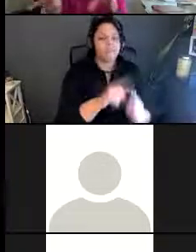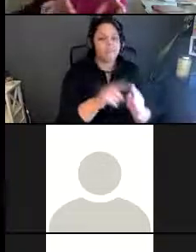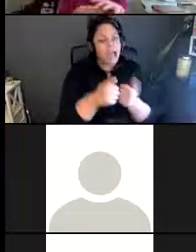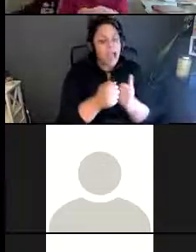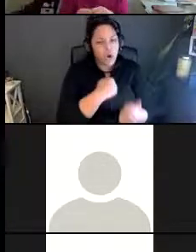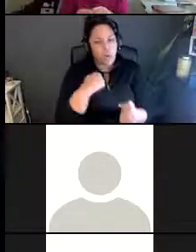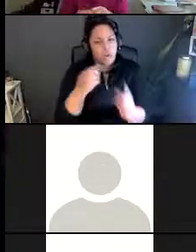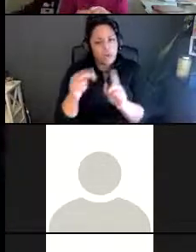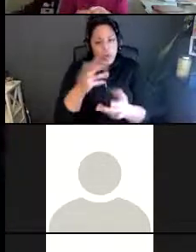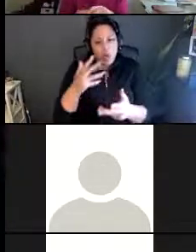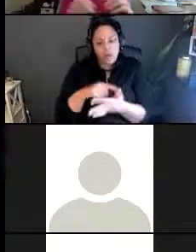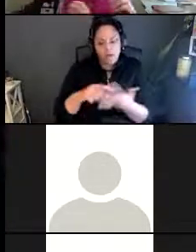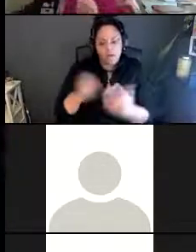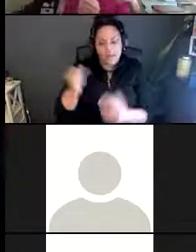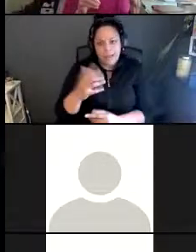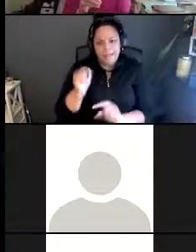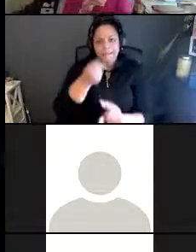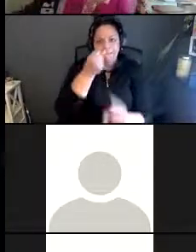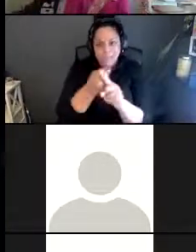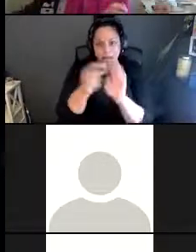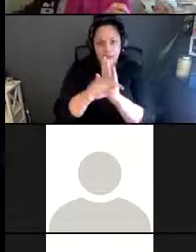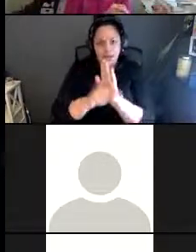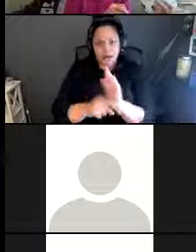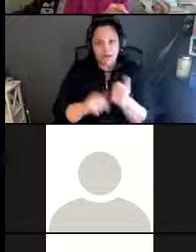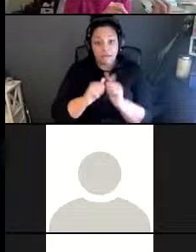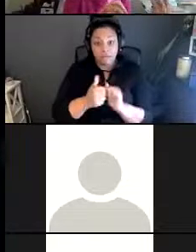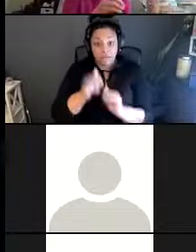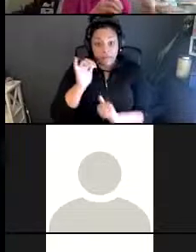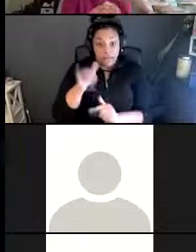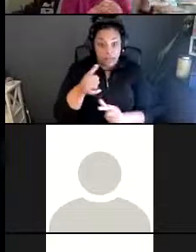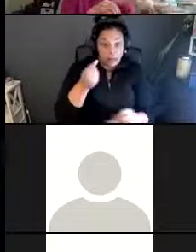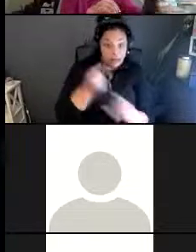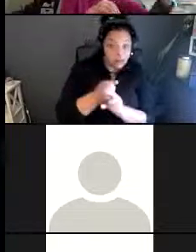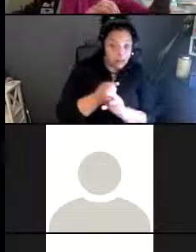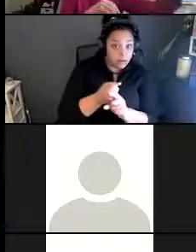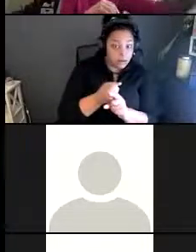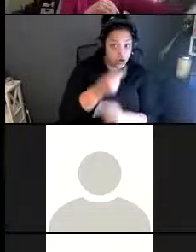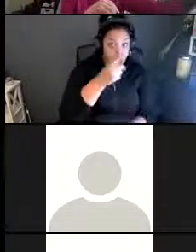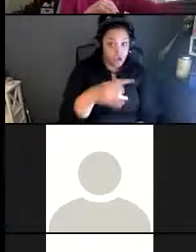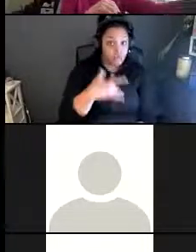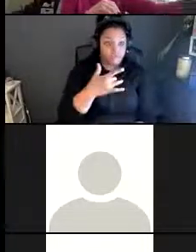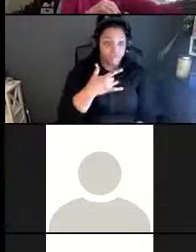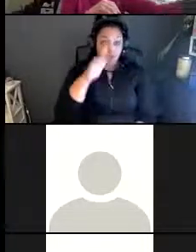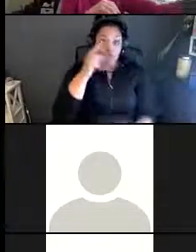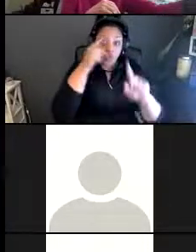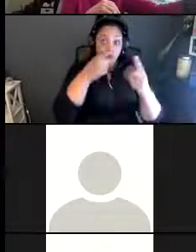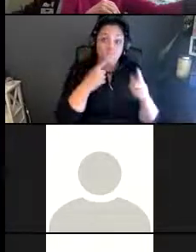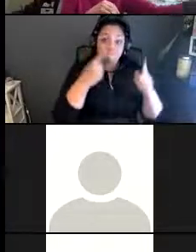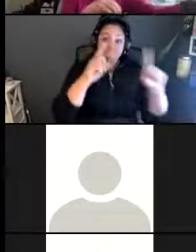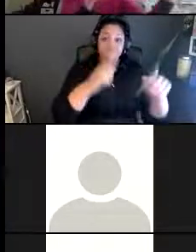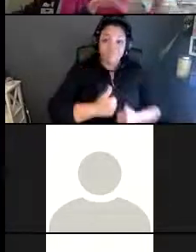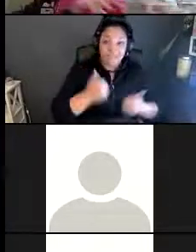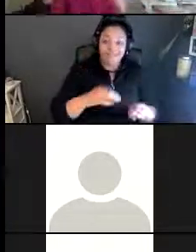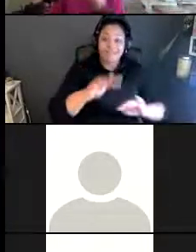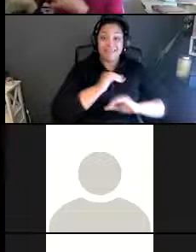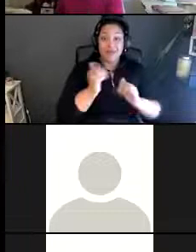what impact gambling is having and whether that's being helpful to you meeting your goals and having a satisfying life,